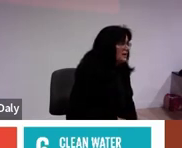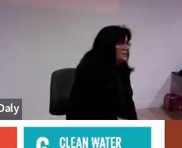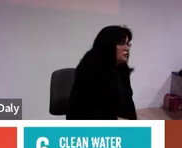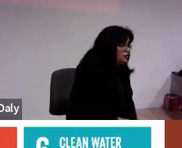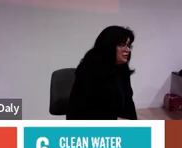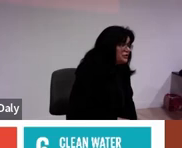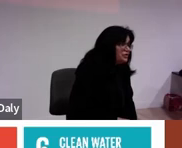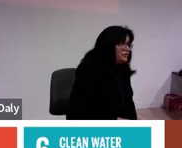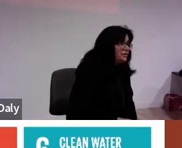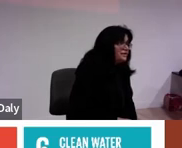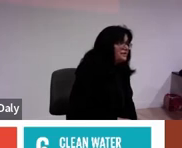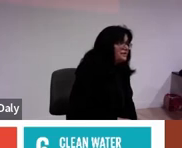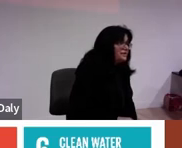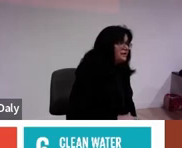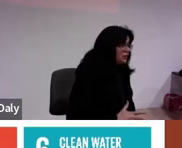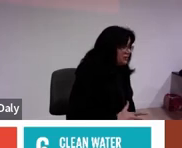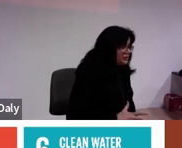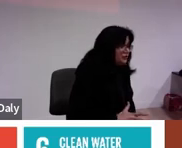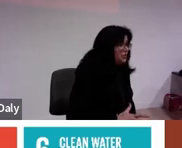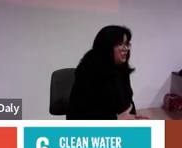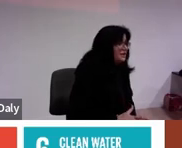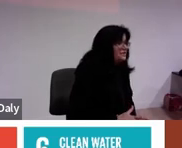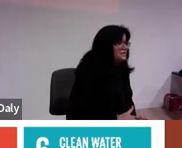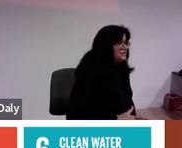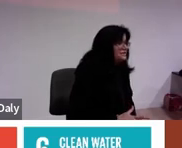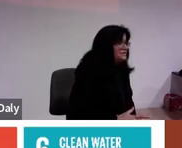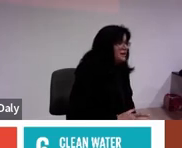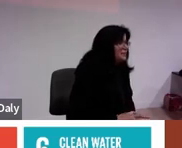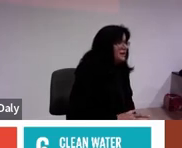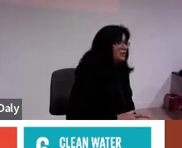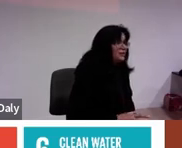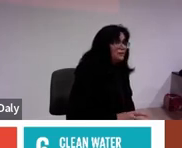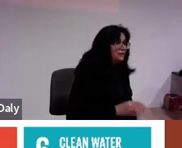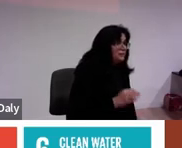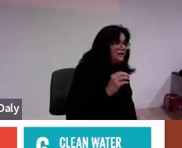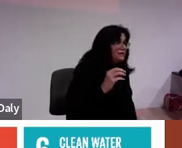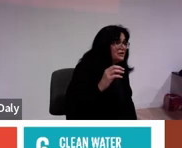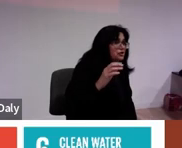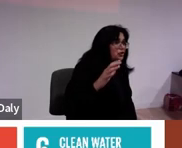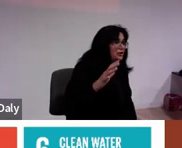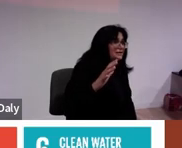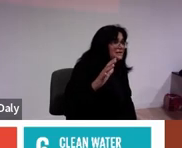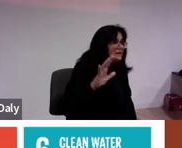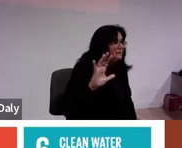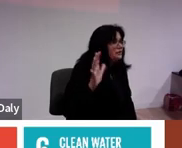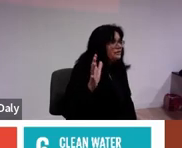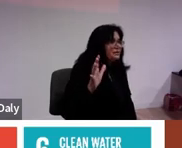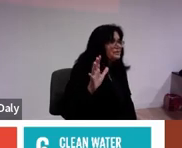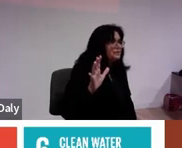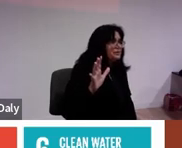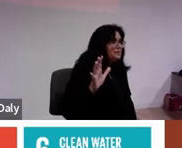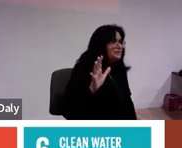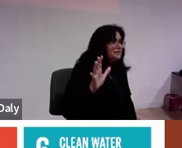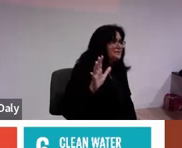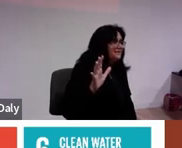When I ask students to do this, they almost always come back with immediately John Lennon's Imagine